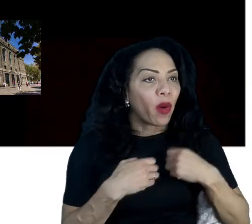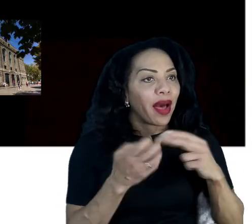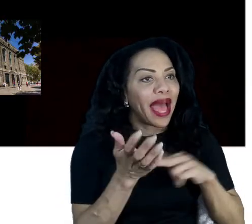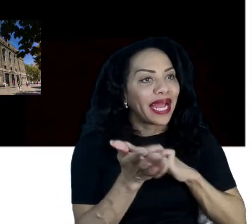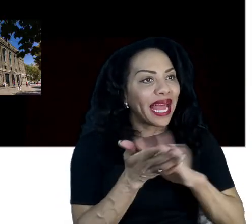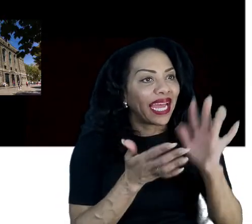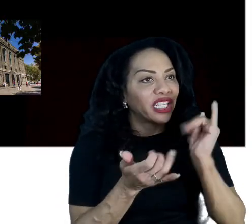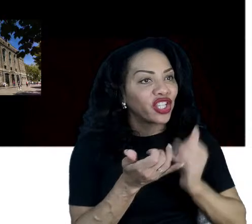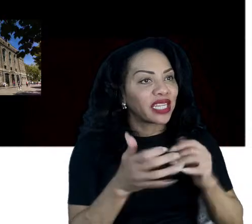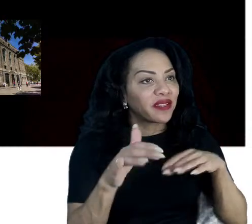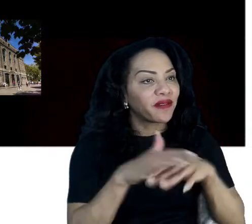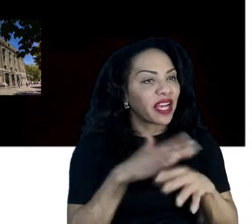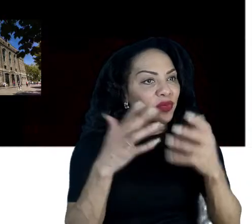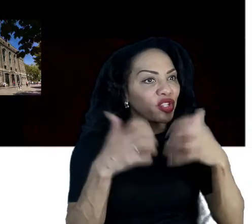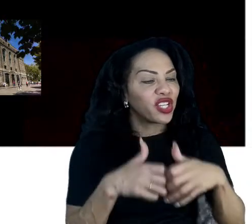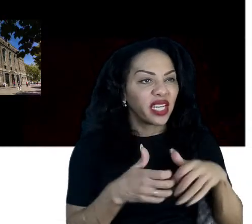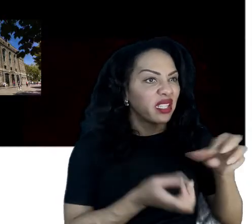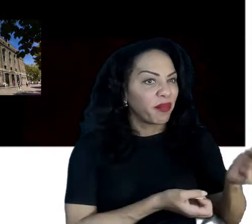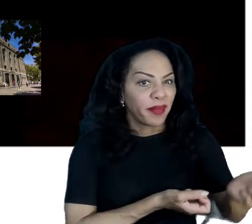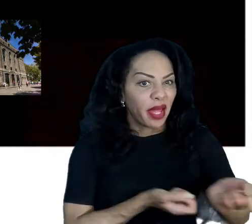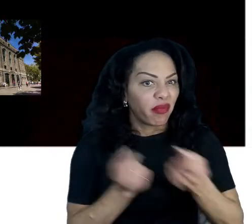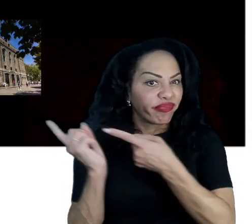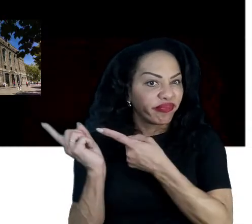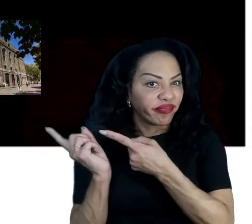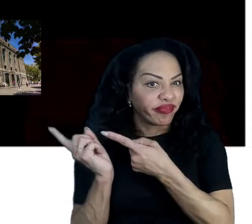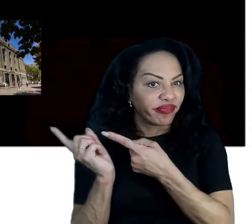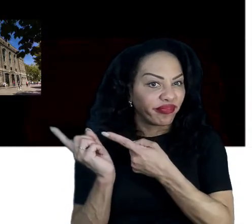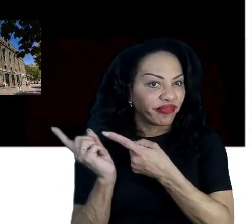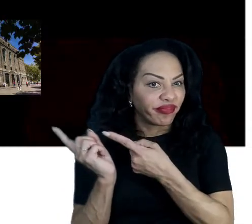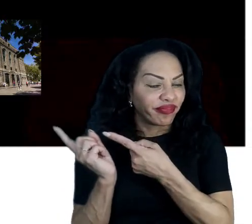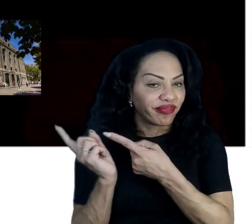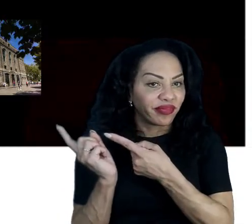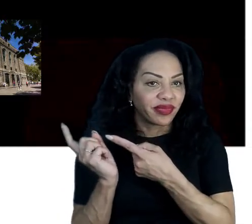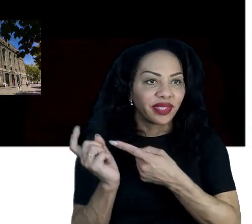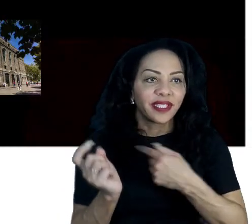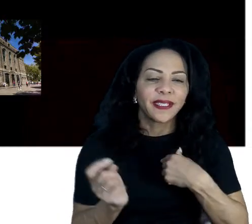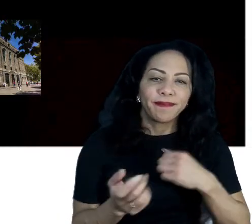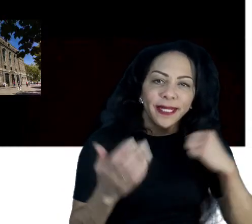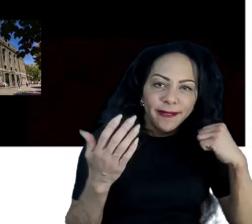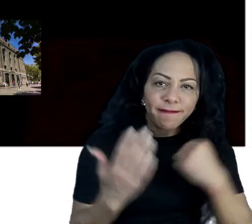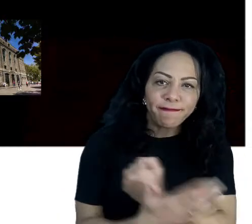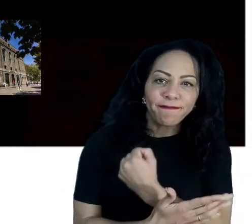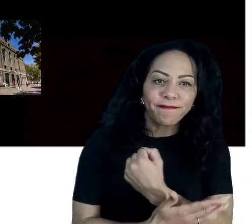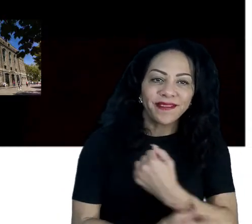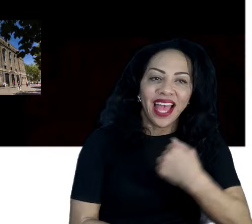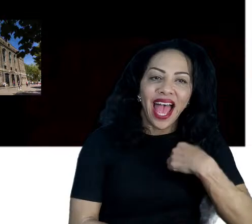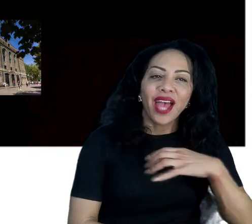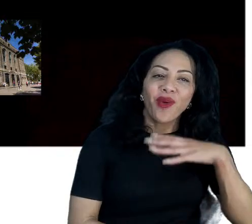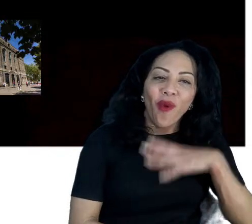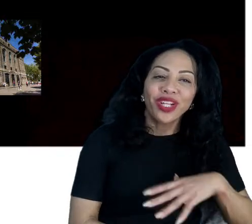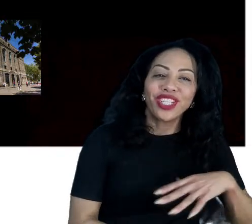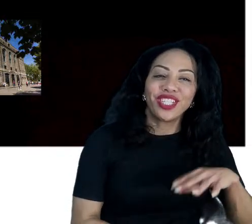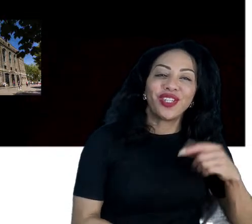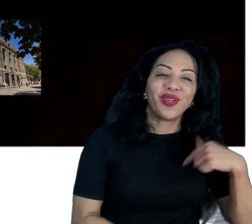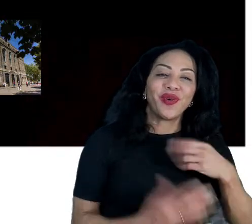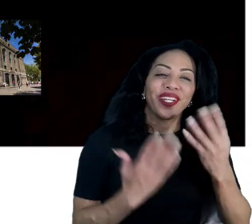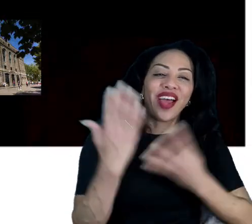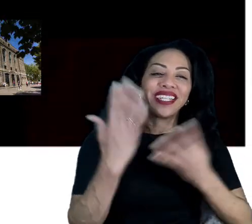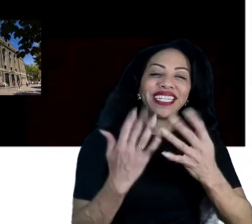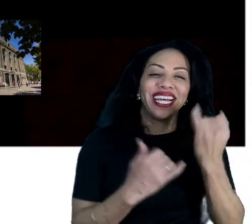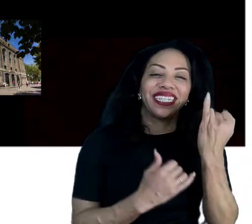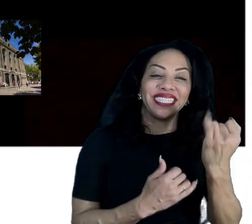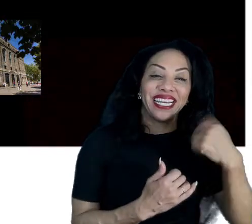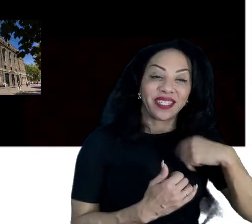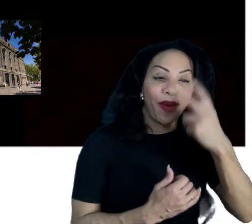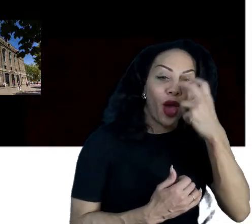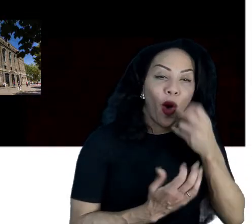couldn't, I really, really wanted to retransmit this document that I'd sent in 1996. I wanted to find a way of making